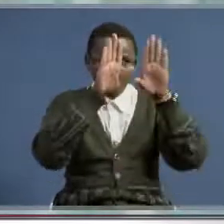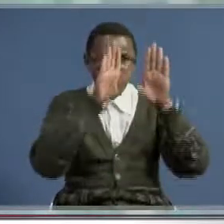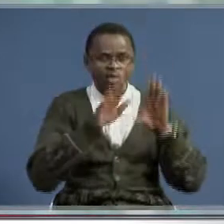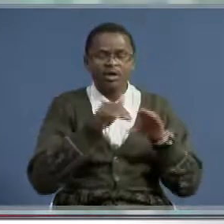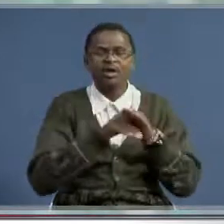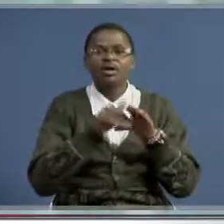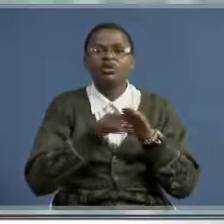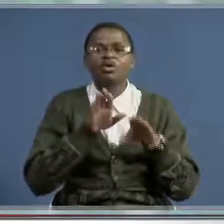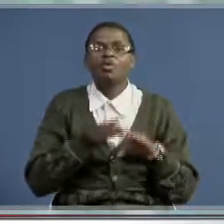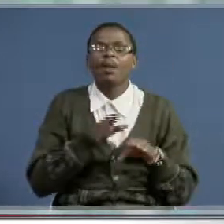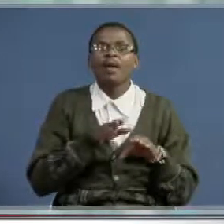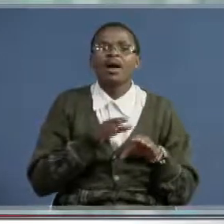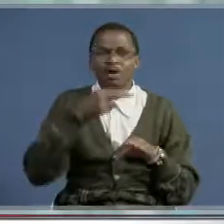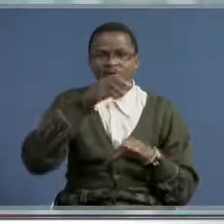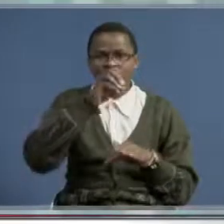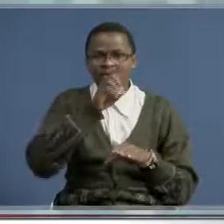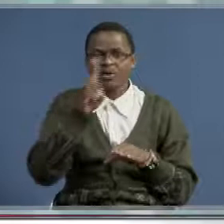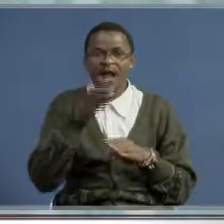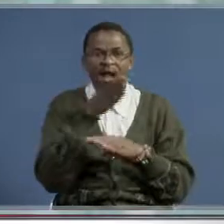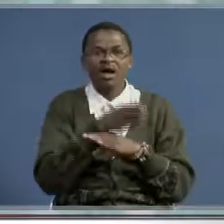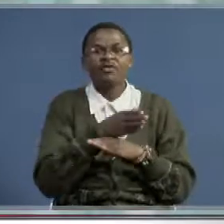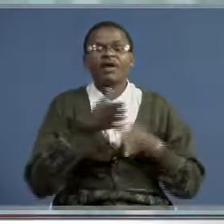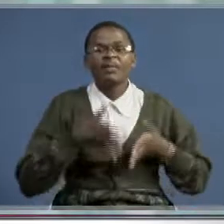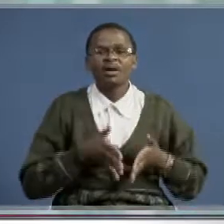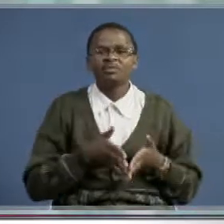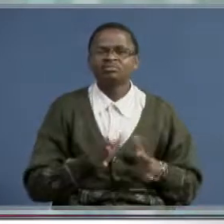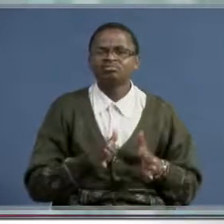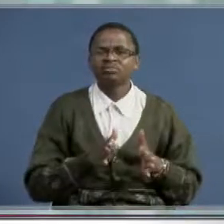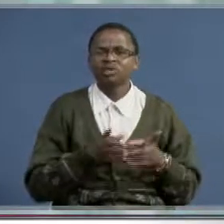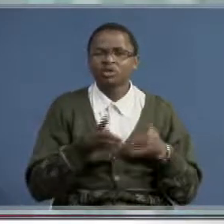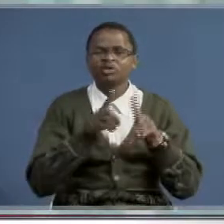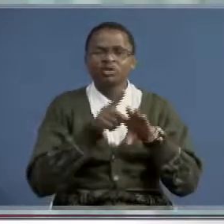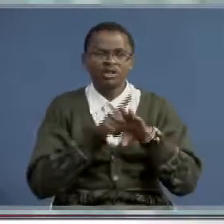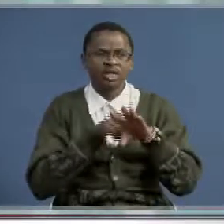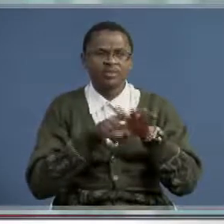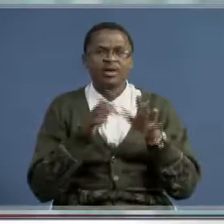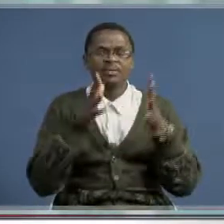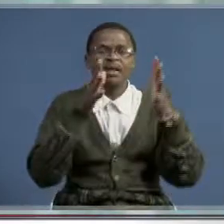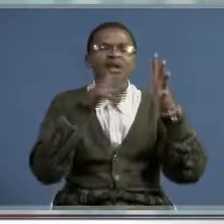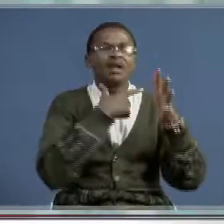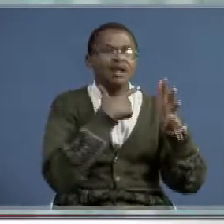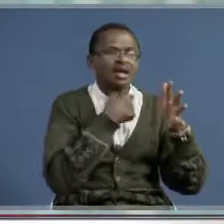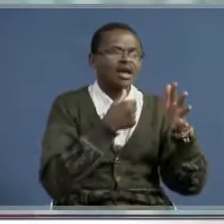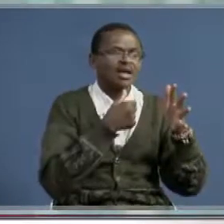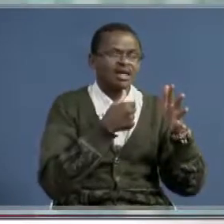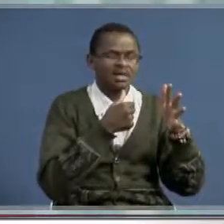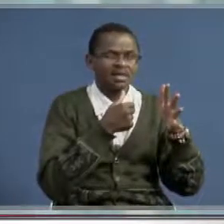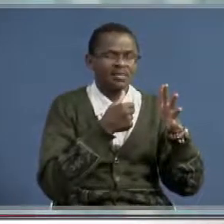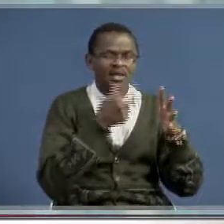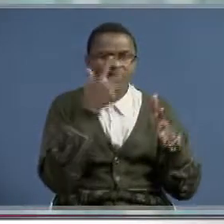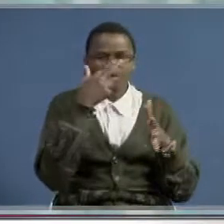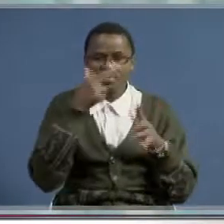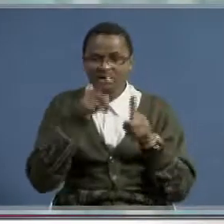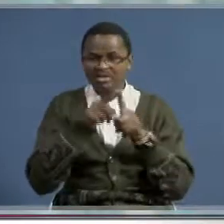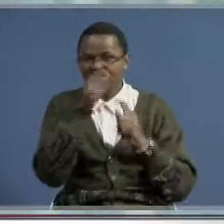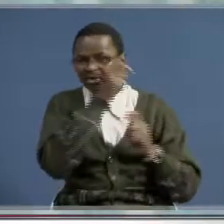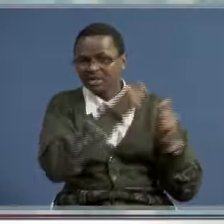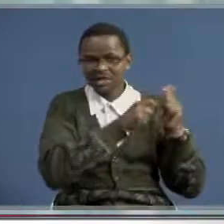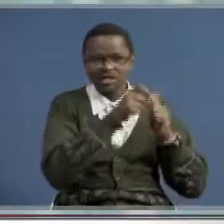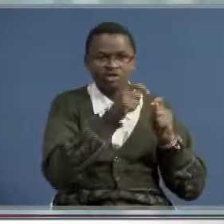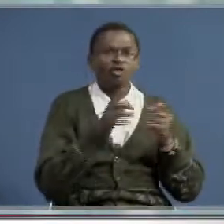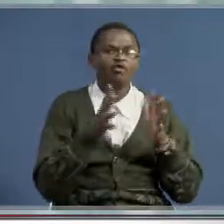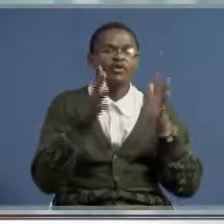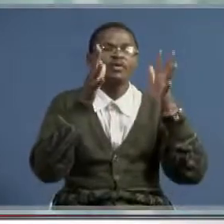in womanhood, especially after giving birth and during ceremonies such as rites of passage and traditional